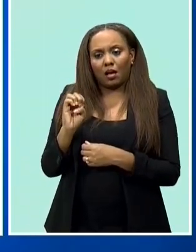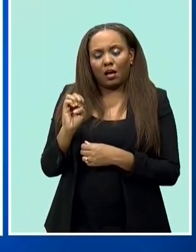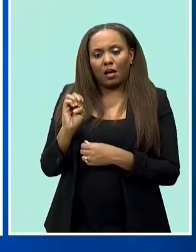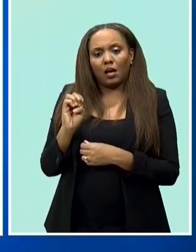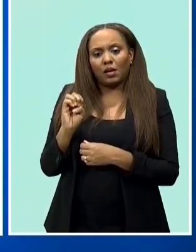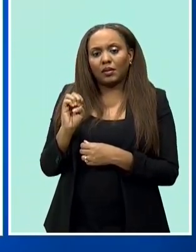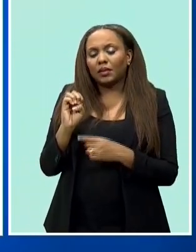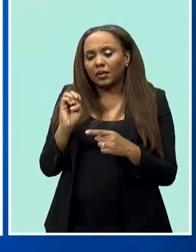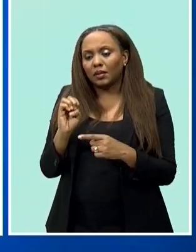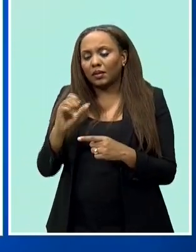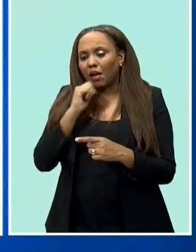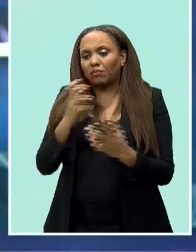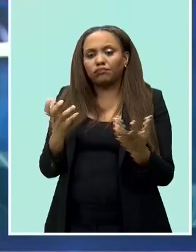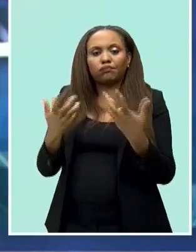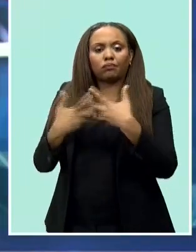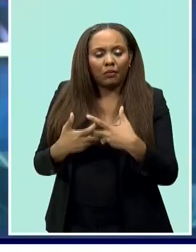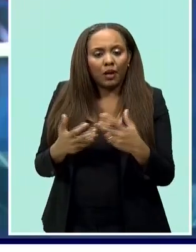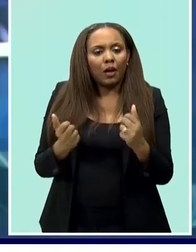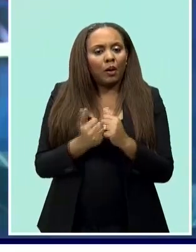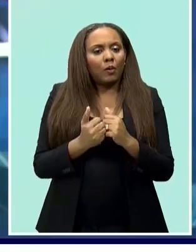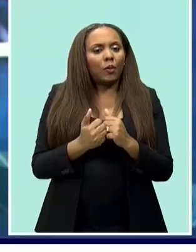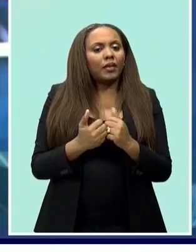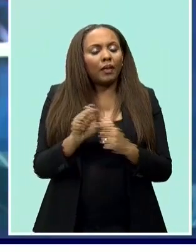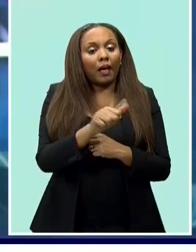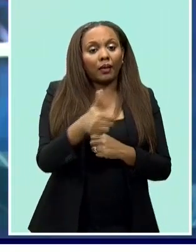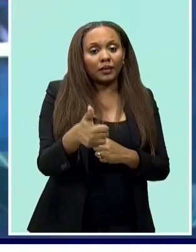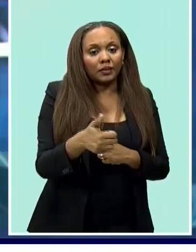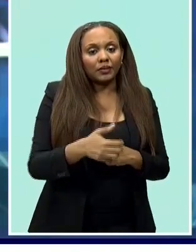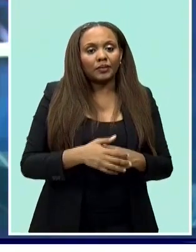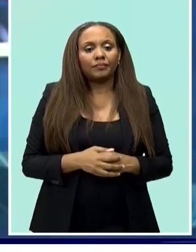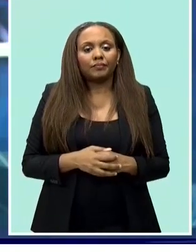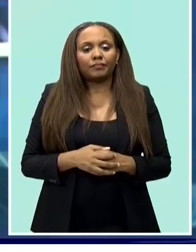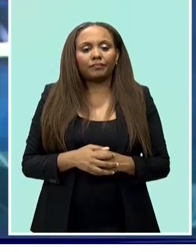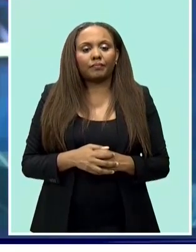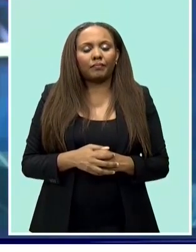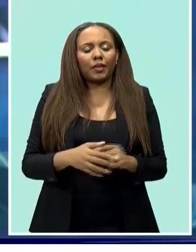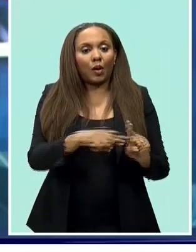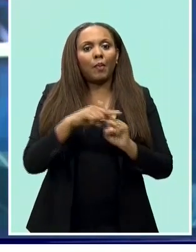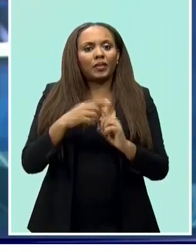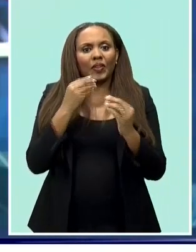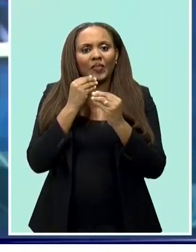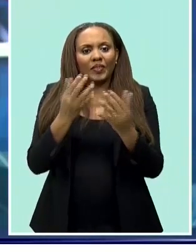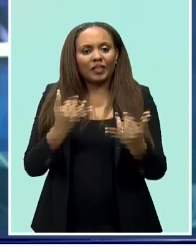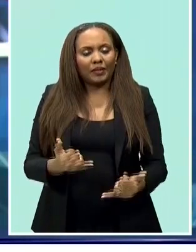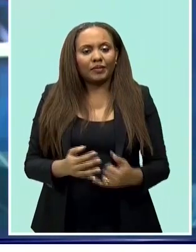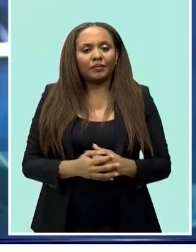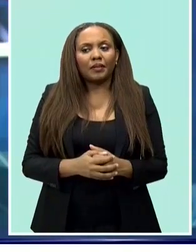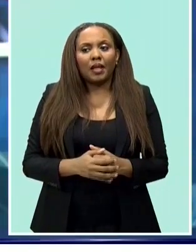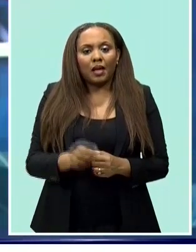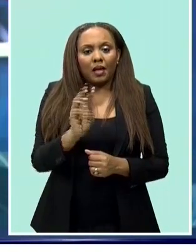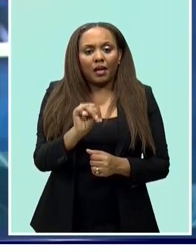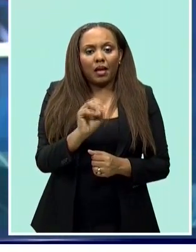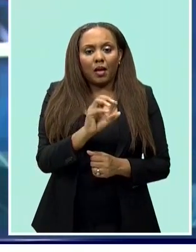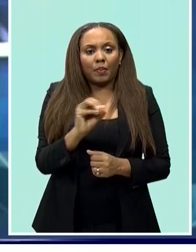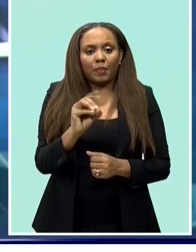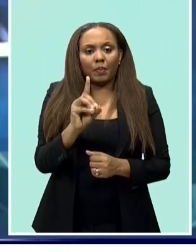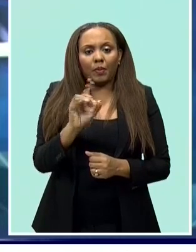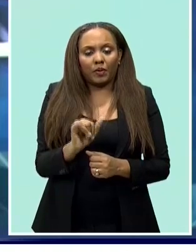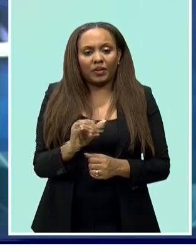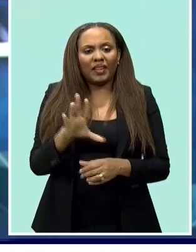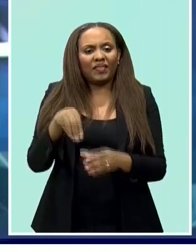coming in and out of our region. Some positive news now. Moody's Investors Service has upgraded Barbados foreign and